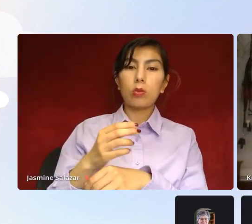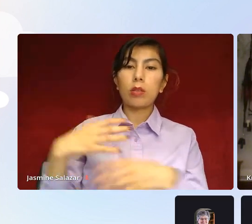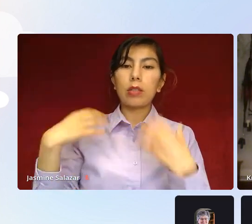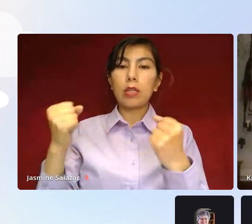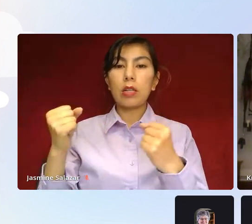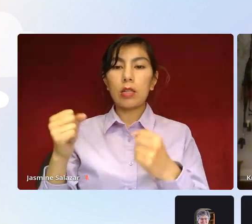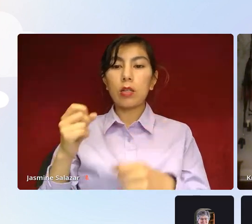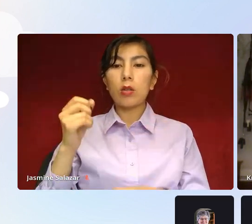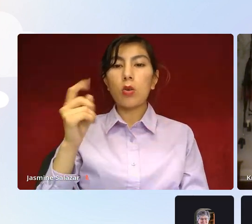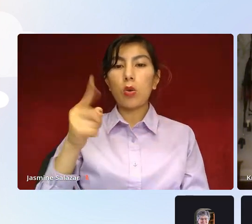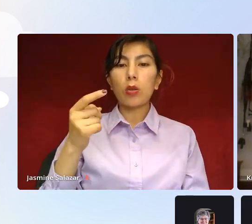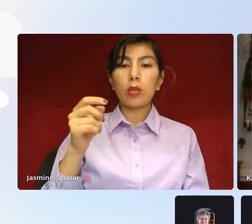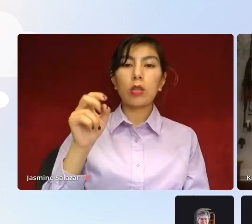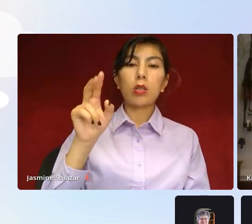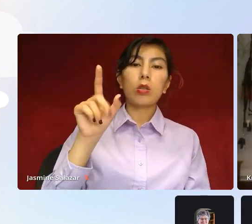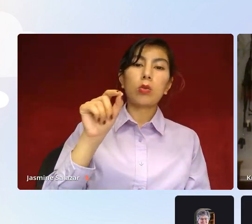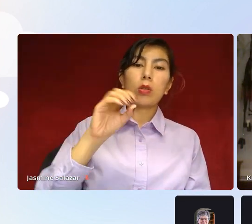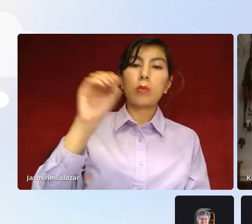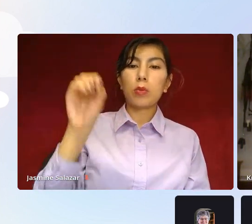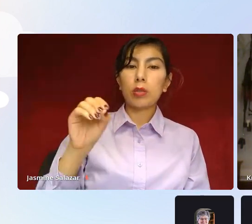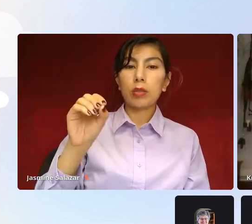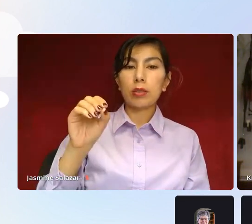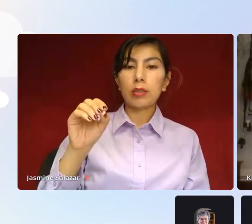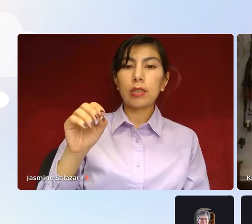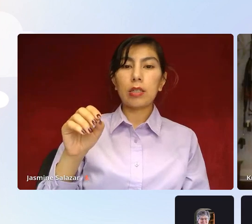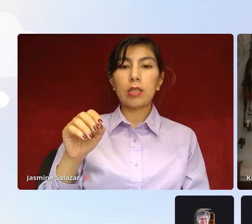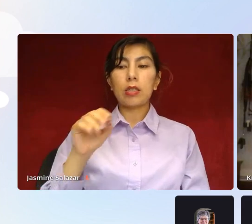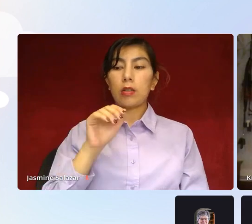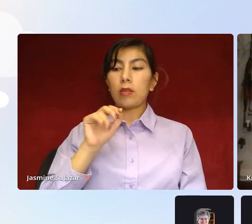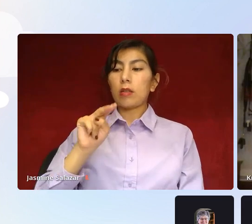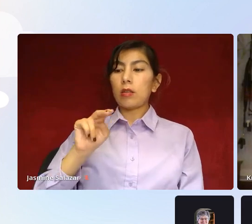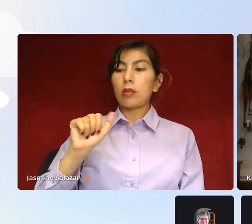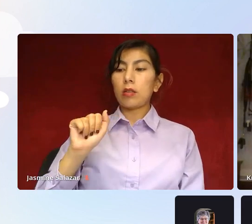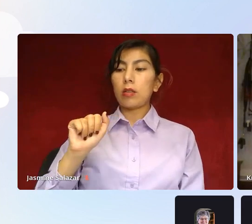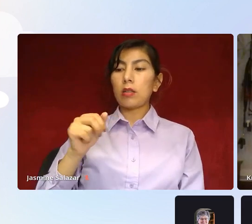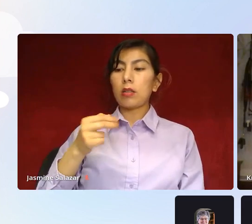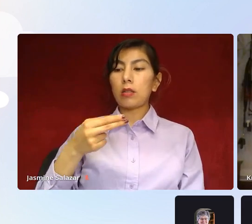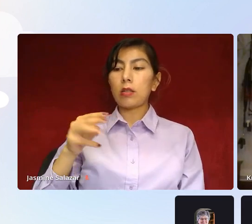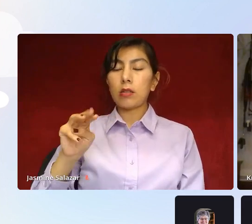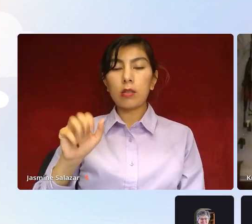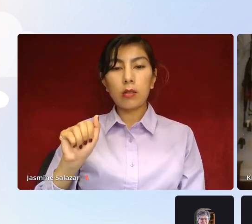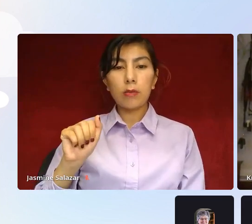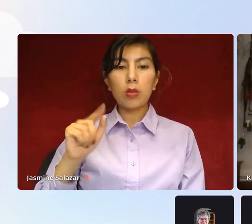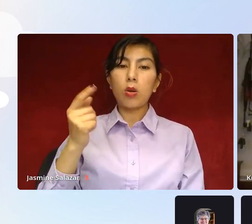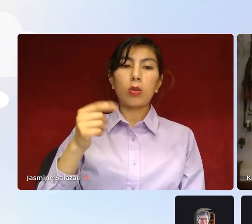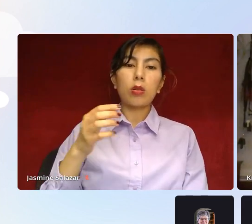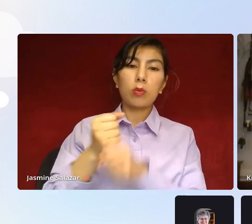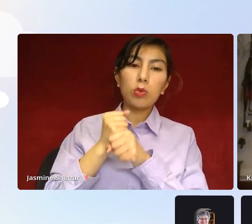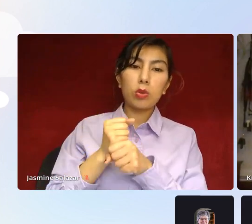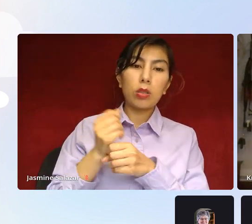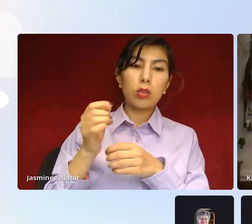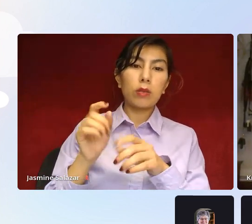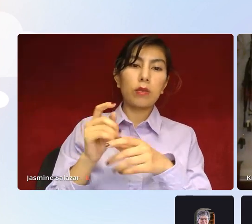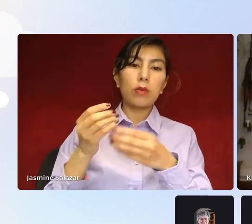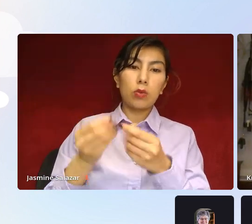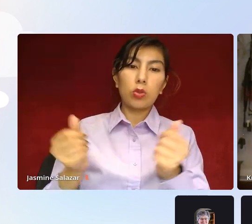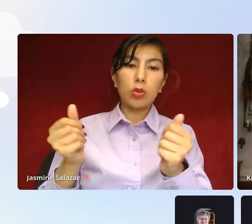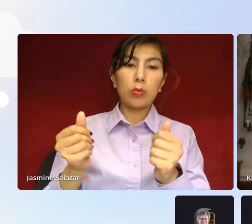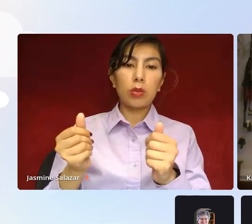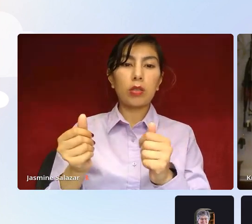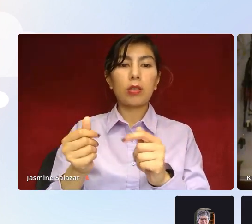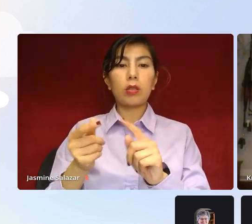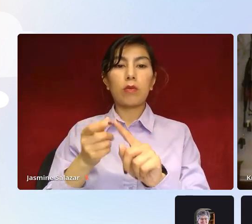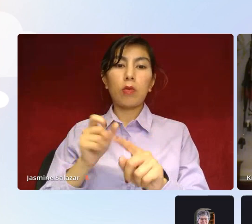and HPI adults with a mental illness were able to receive treatment in 2021, the least out of any racial group.